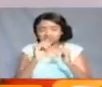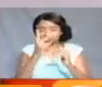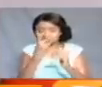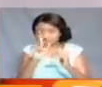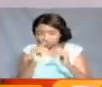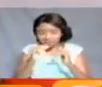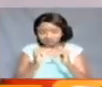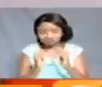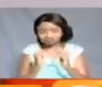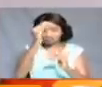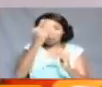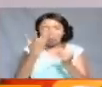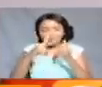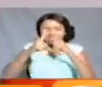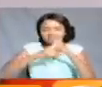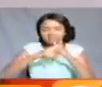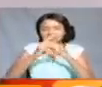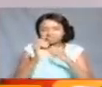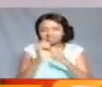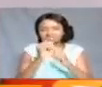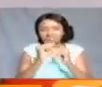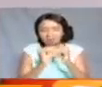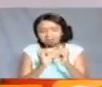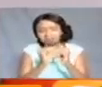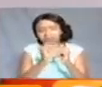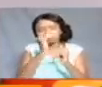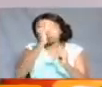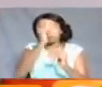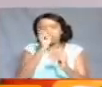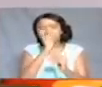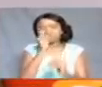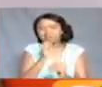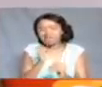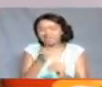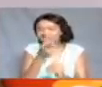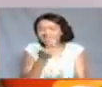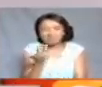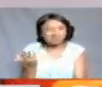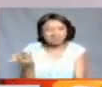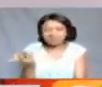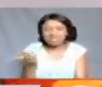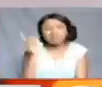there are 60-year-olds who have to be forced to even get on WhatsApp, you know. So